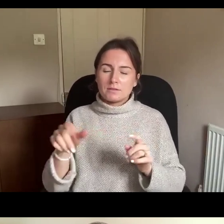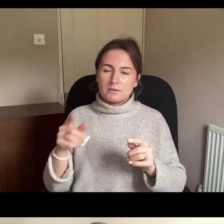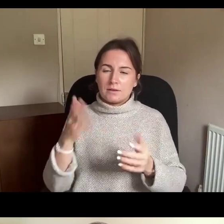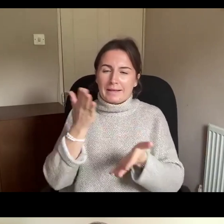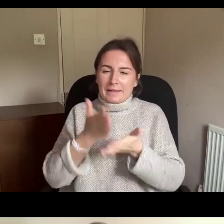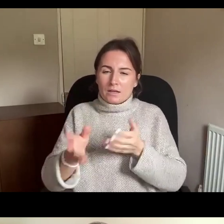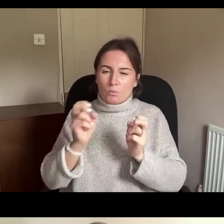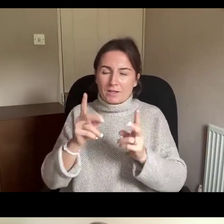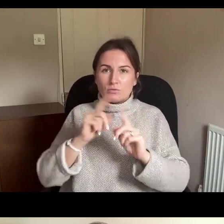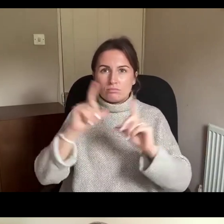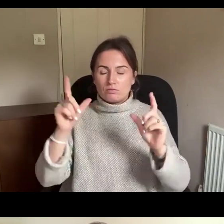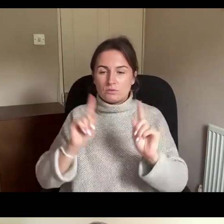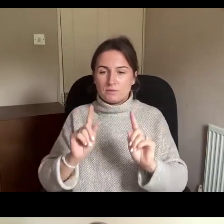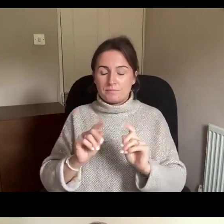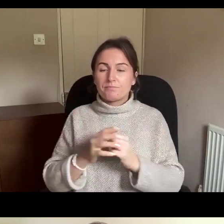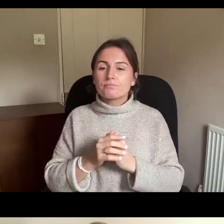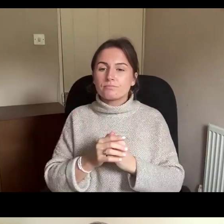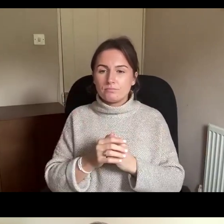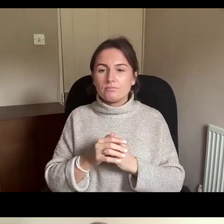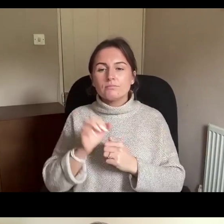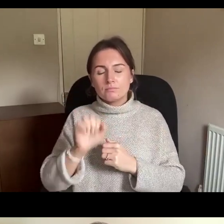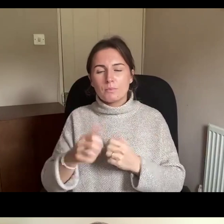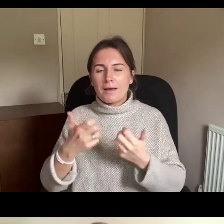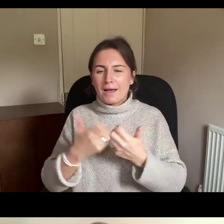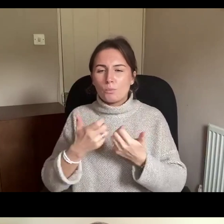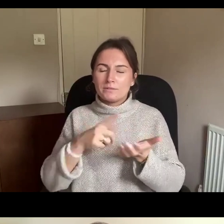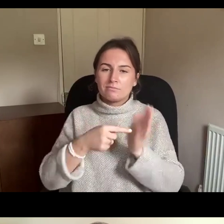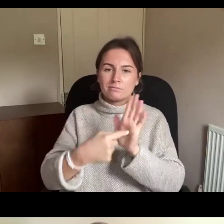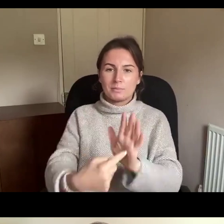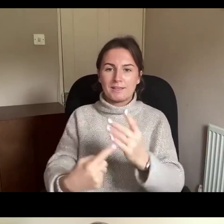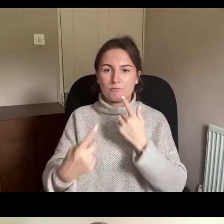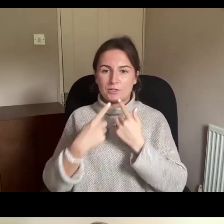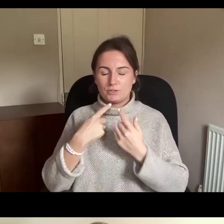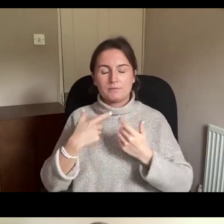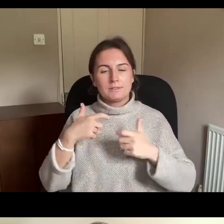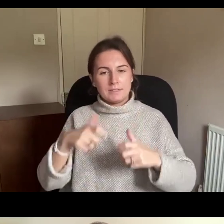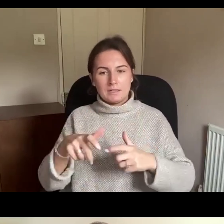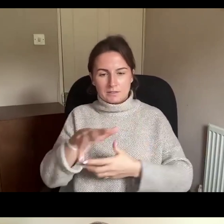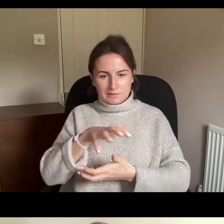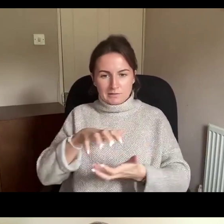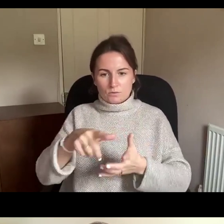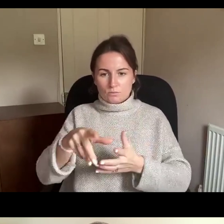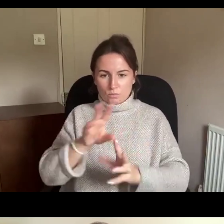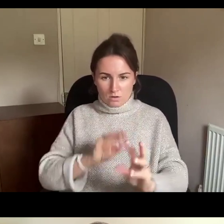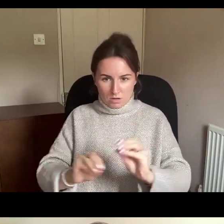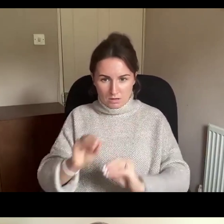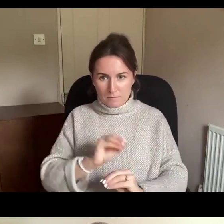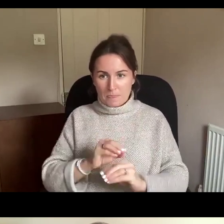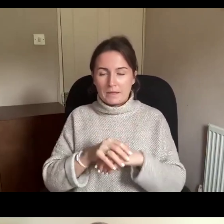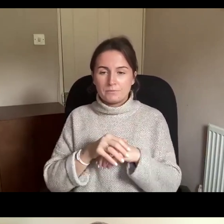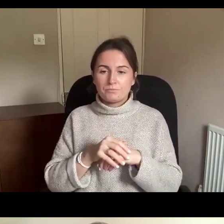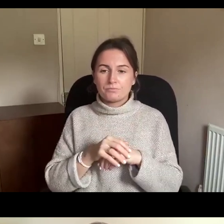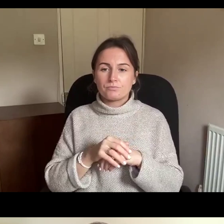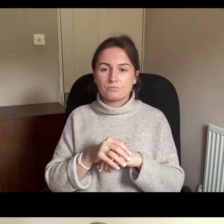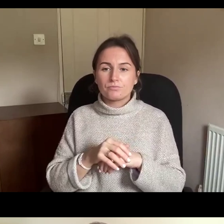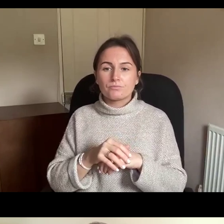But there is kind of tension about how we display that information, because if you're showing funding in one way for these organizations and a